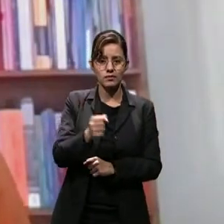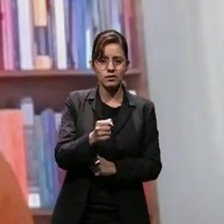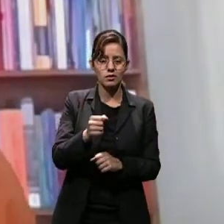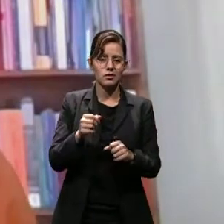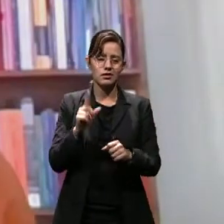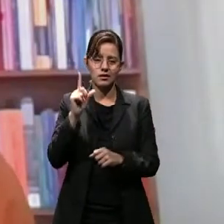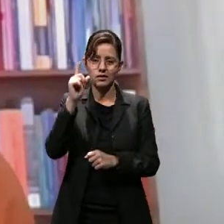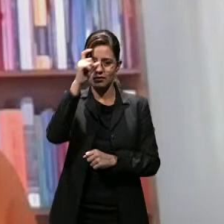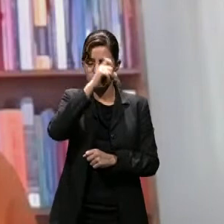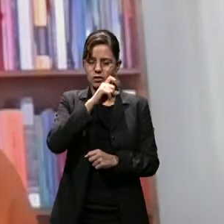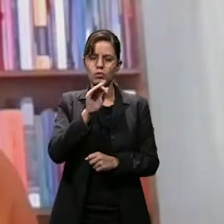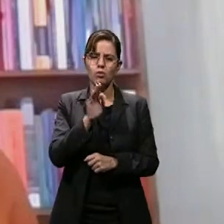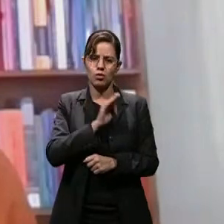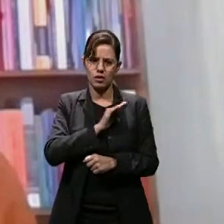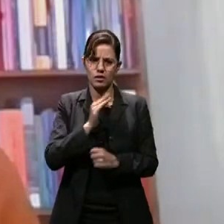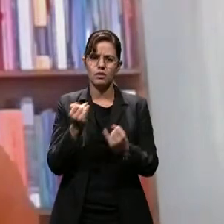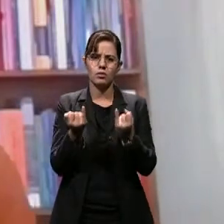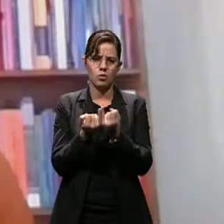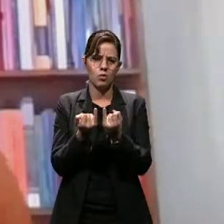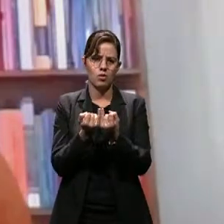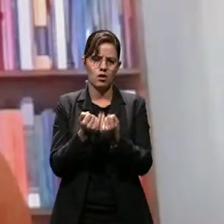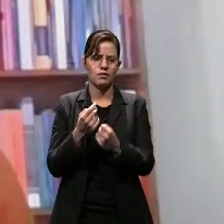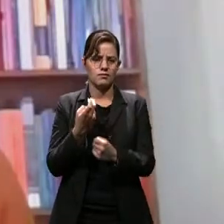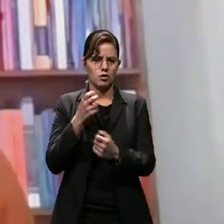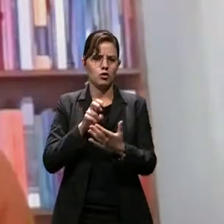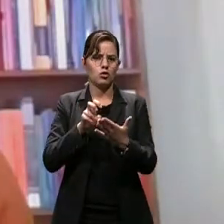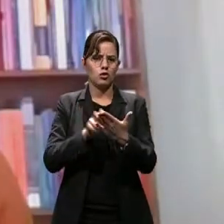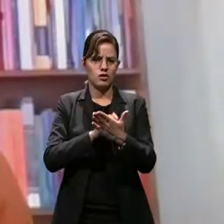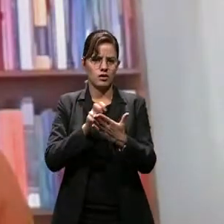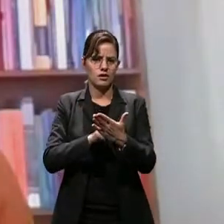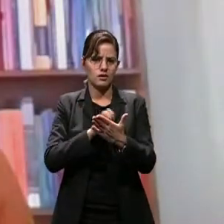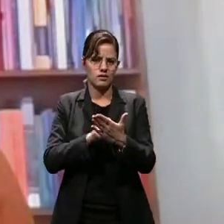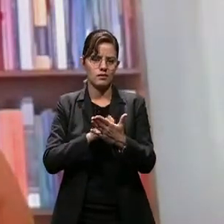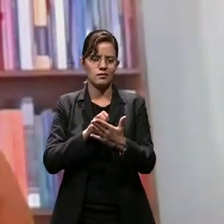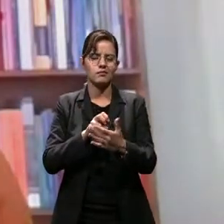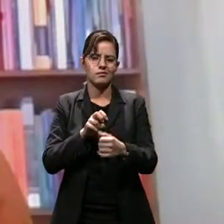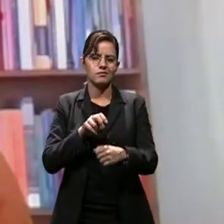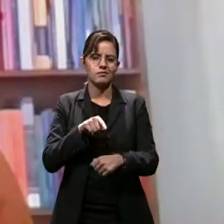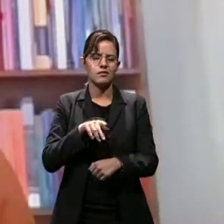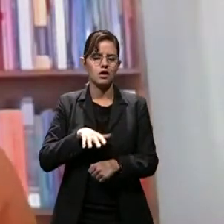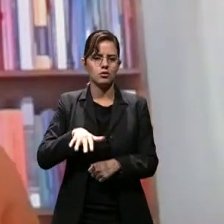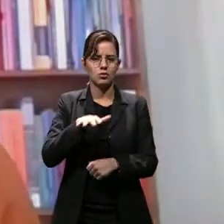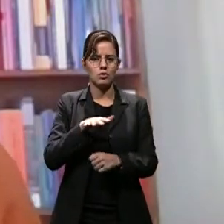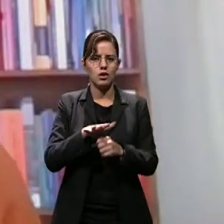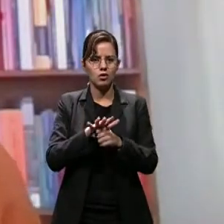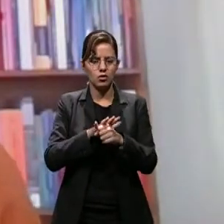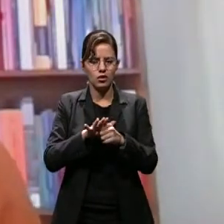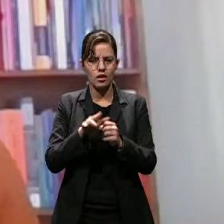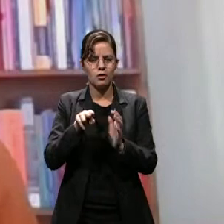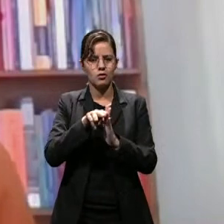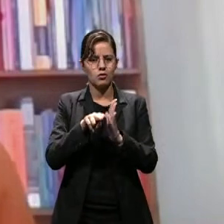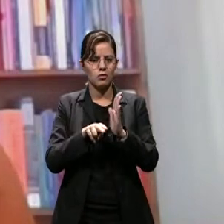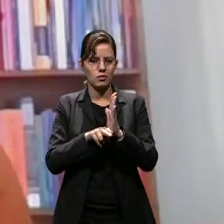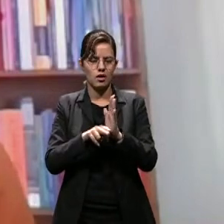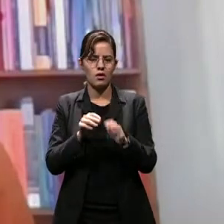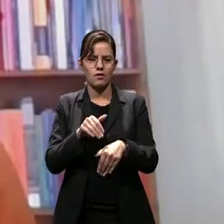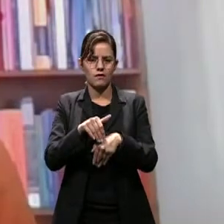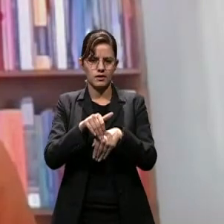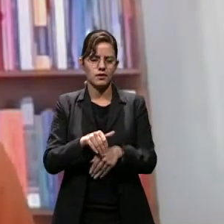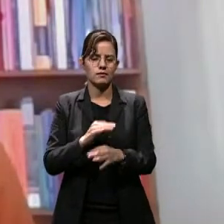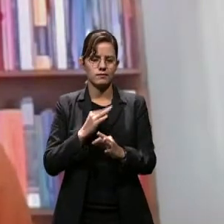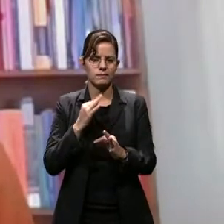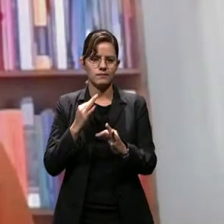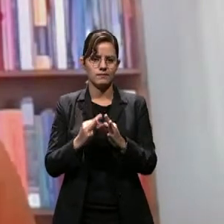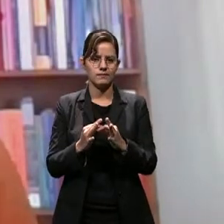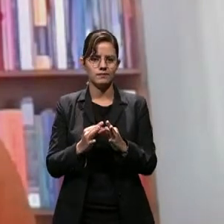face challenges in local scenarios regarding the application of these